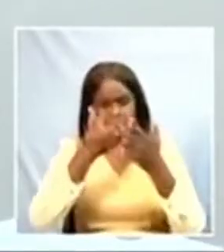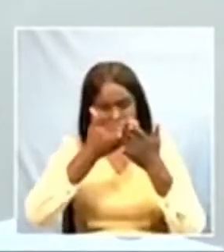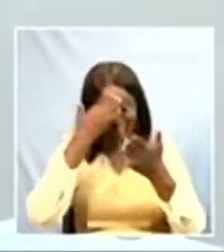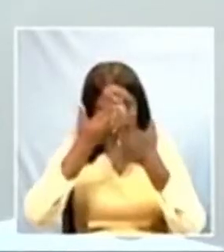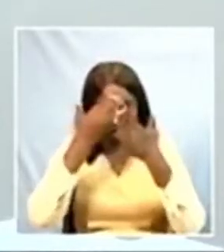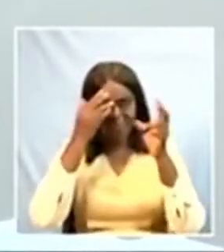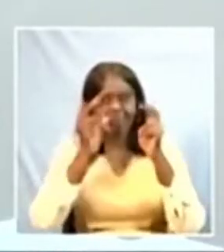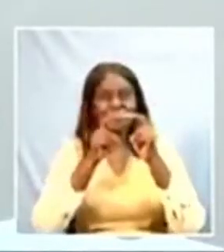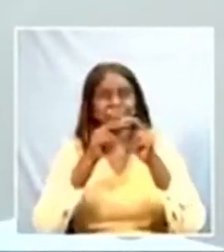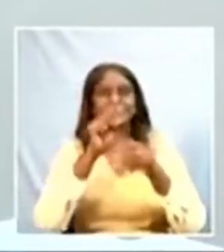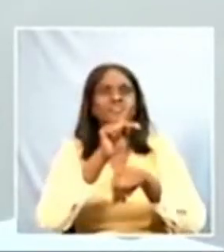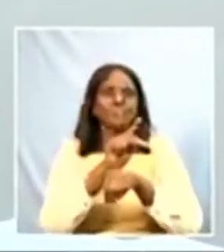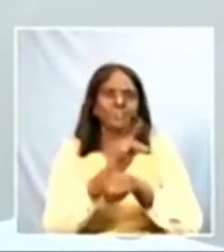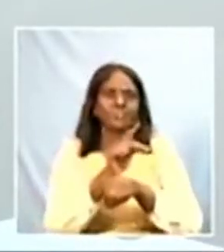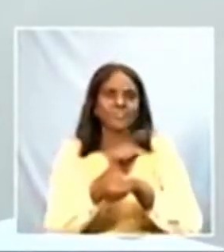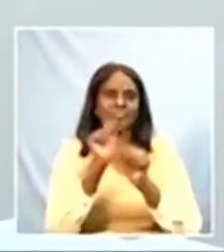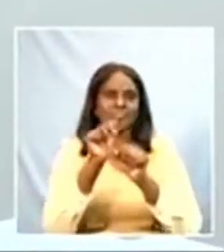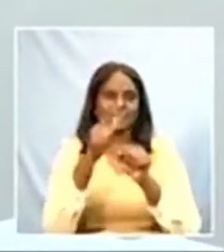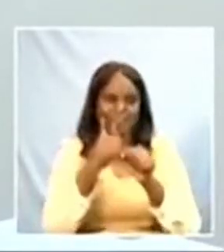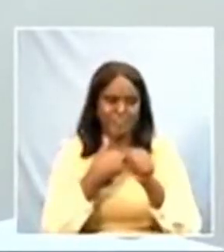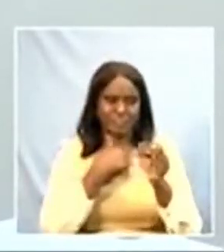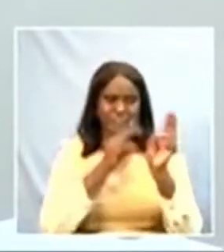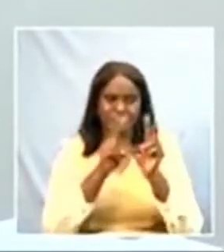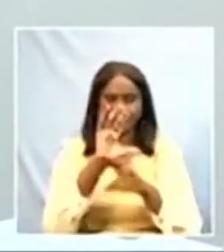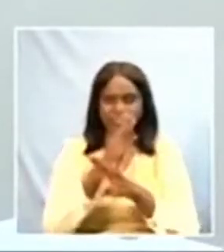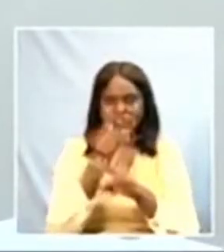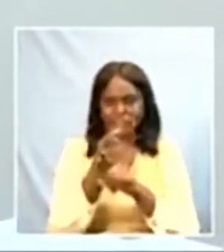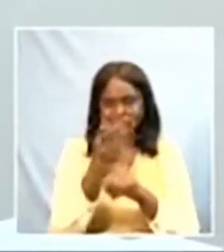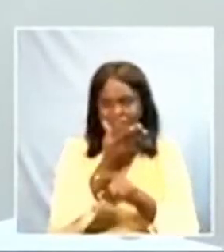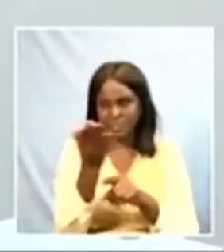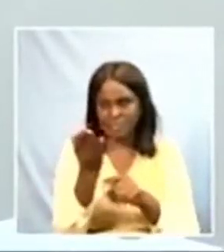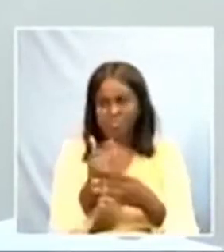contracts. Can you have a response from you?